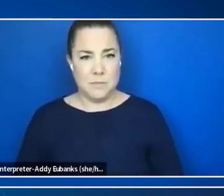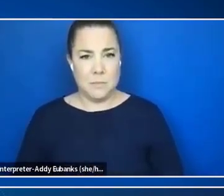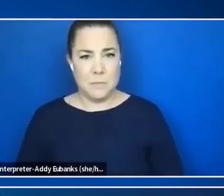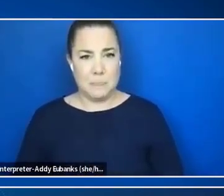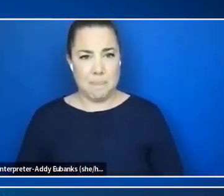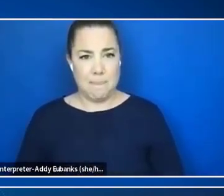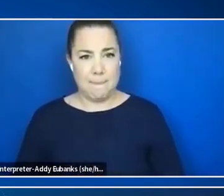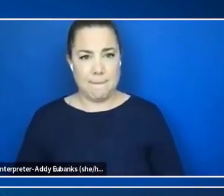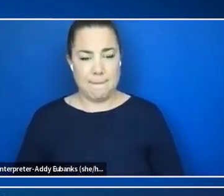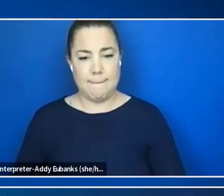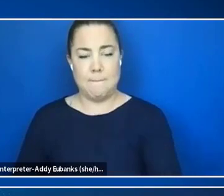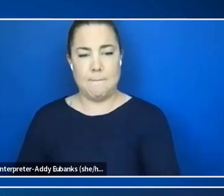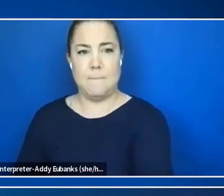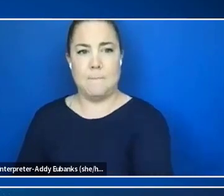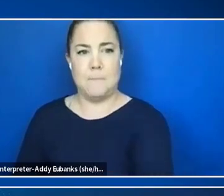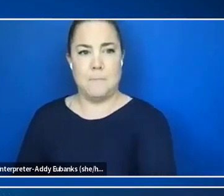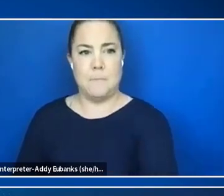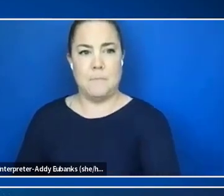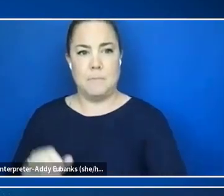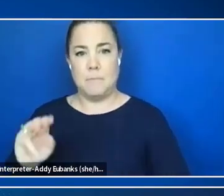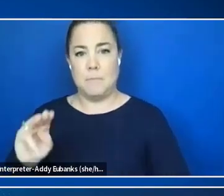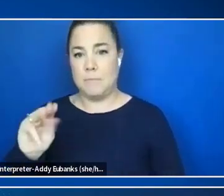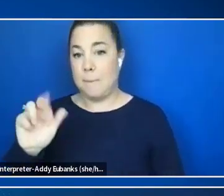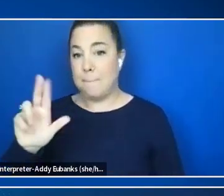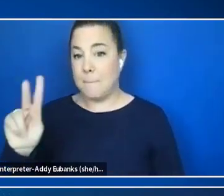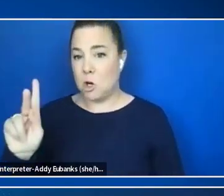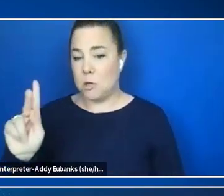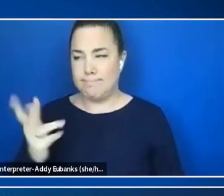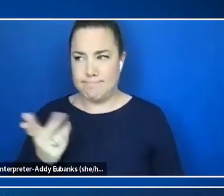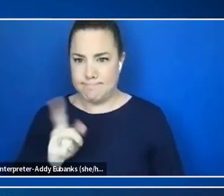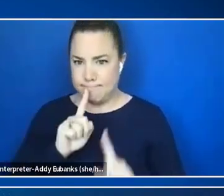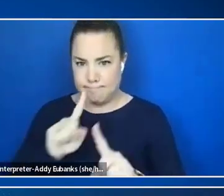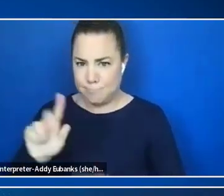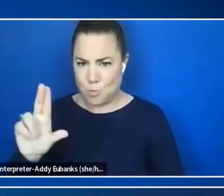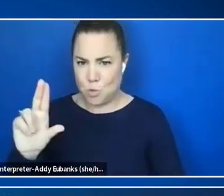Yeah, no. So again,